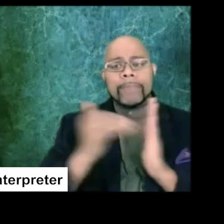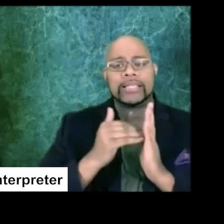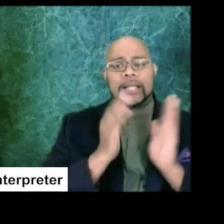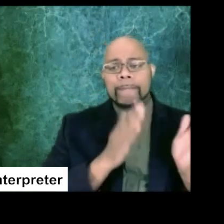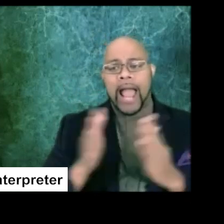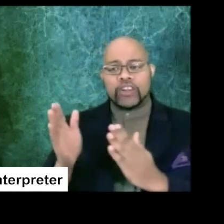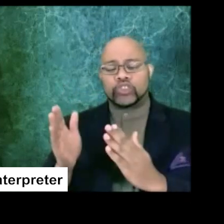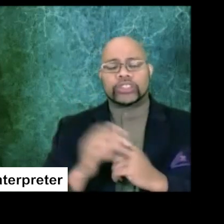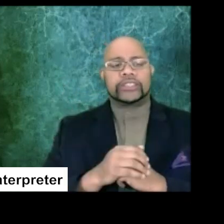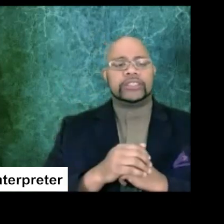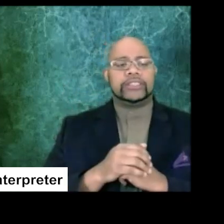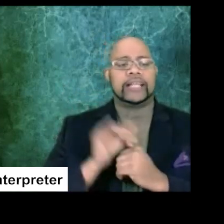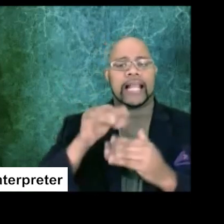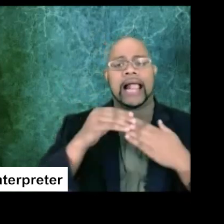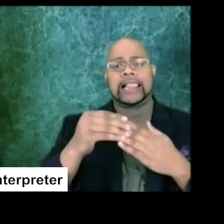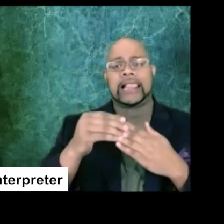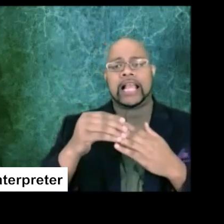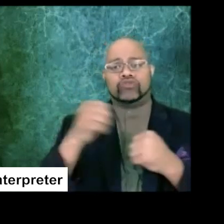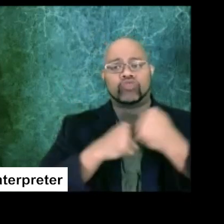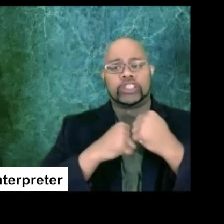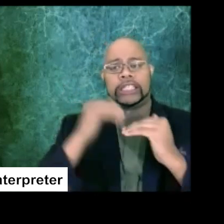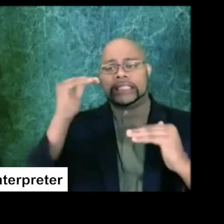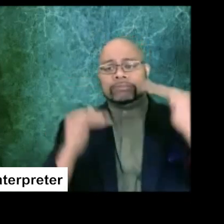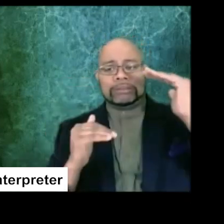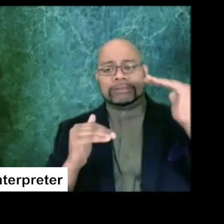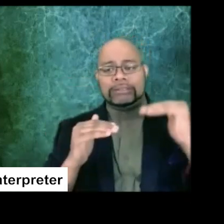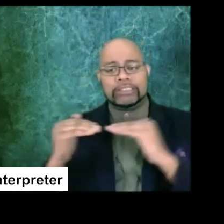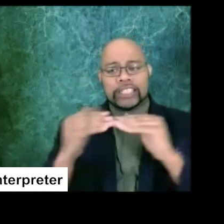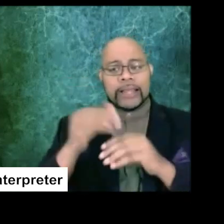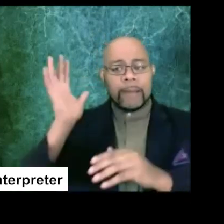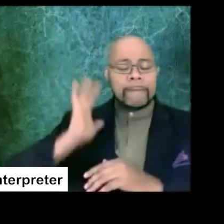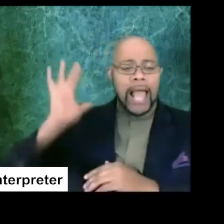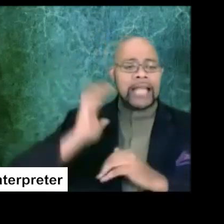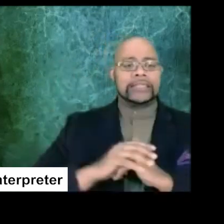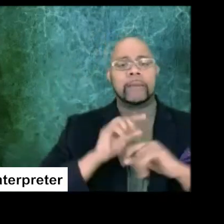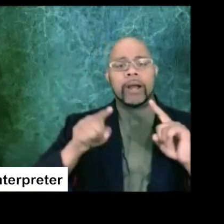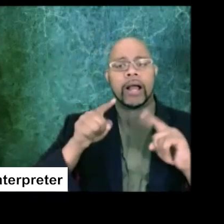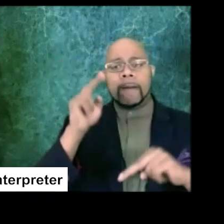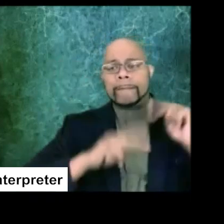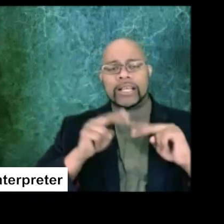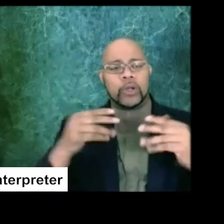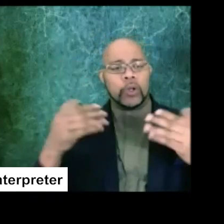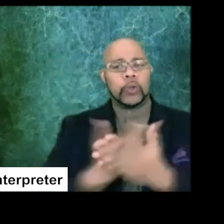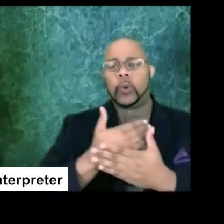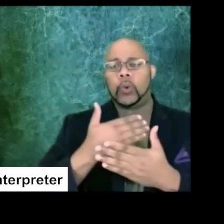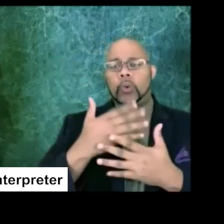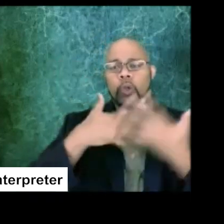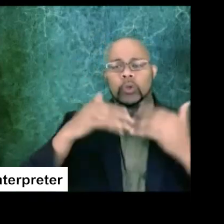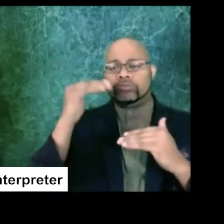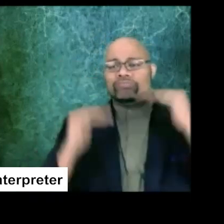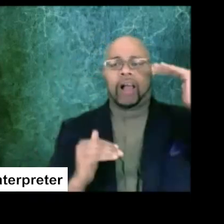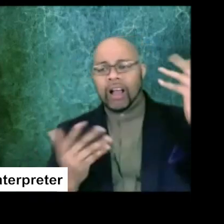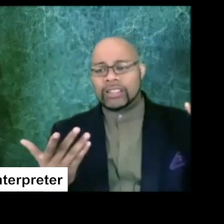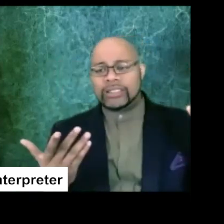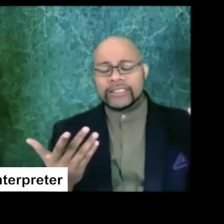patterns that have led to structural injustices in the past, but build new structural injustices. For